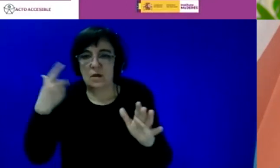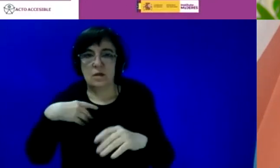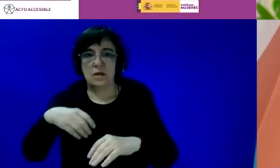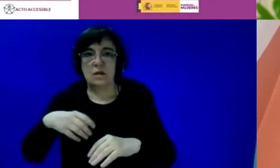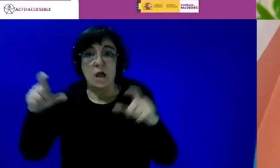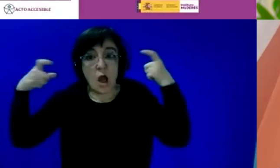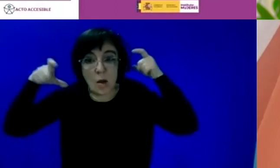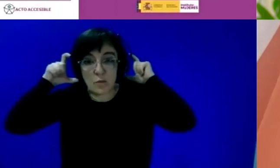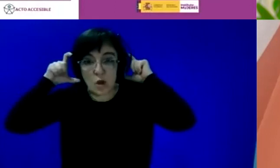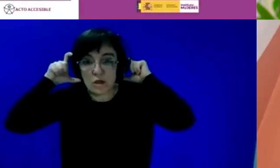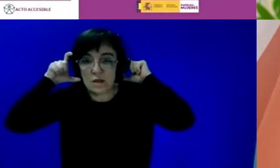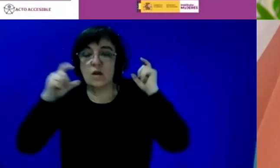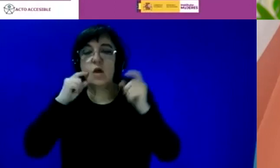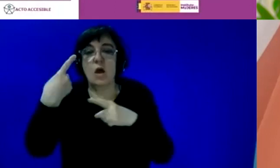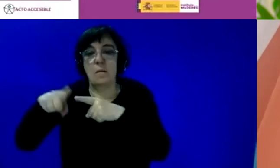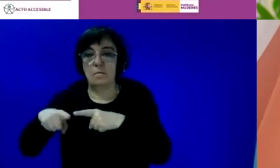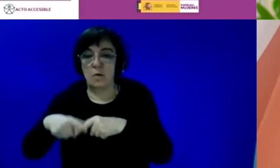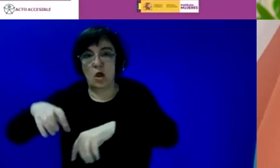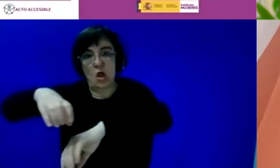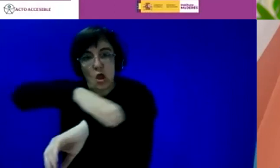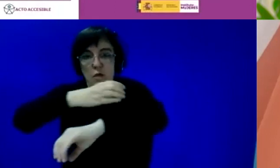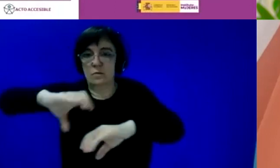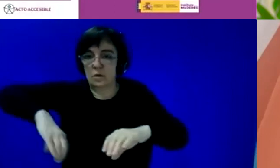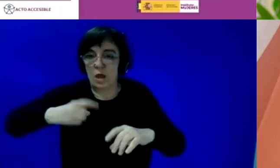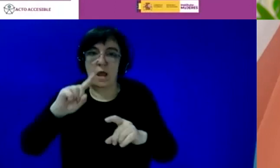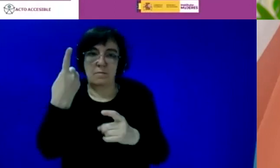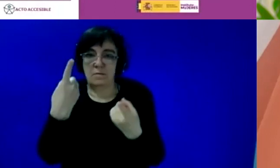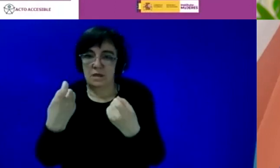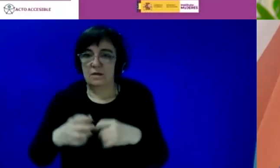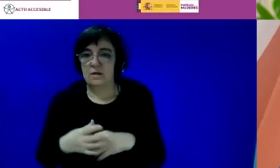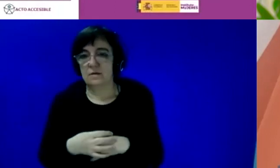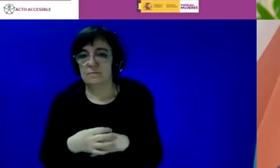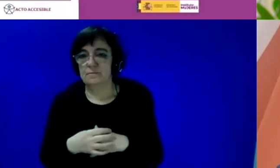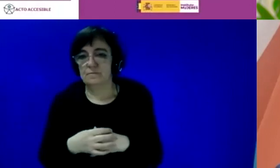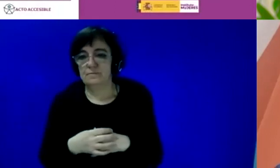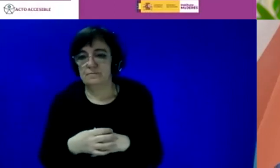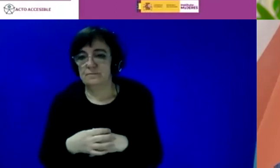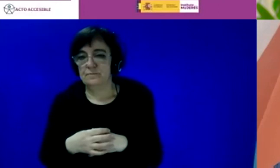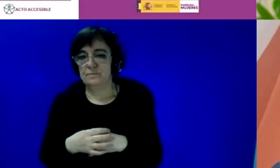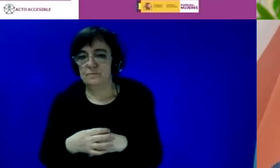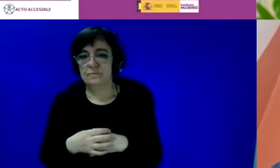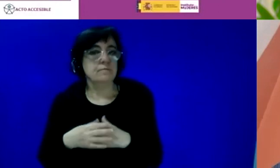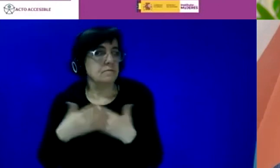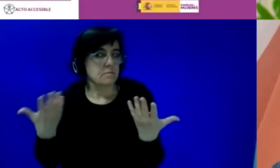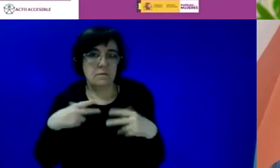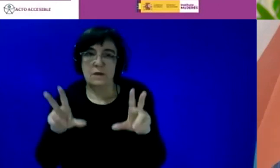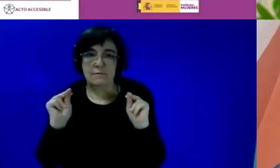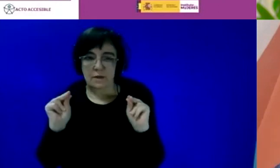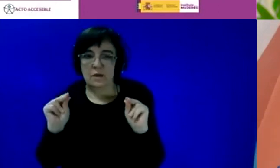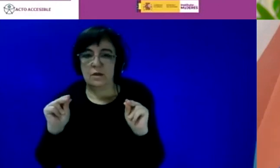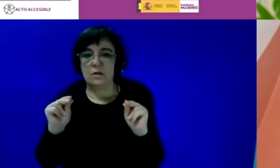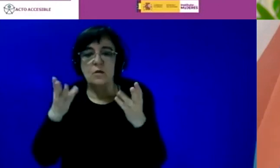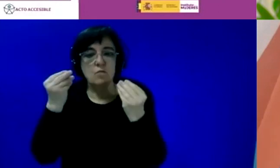I remember hearing aids which were provided and other types